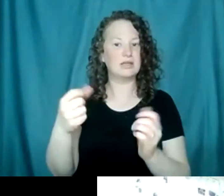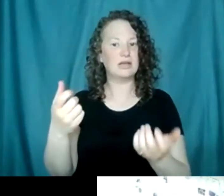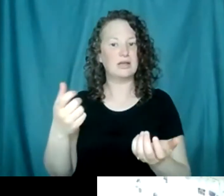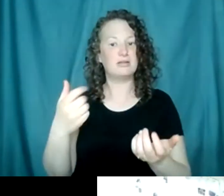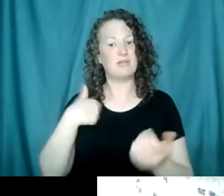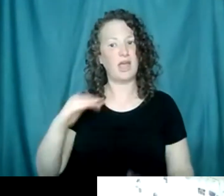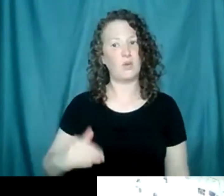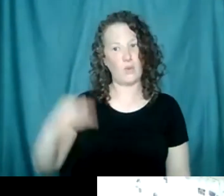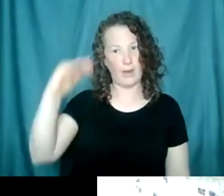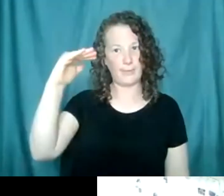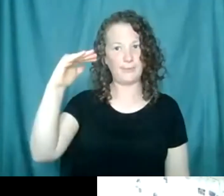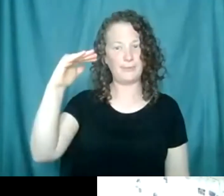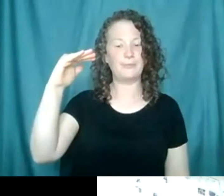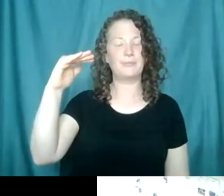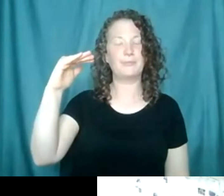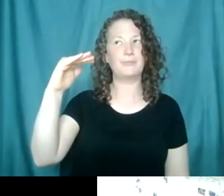up in a